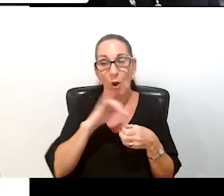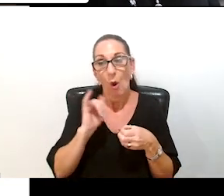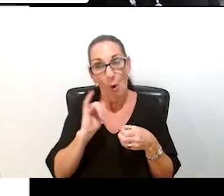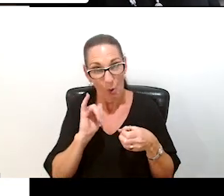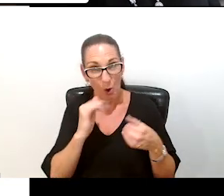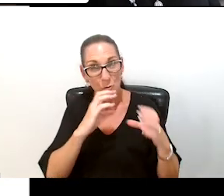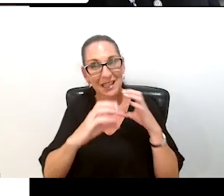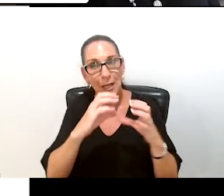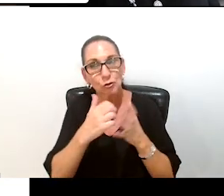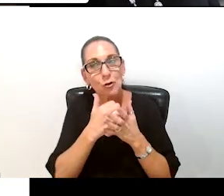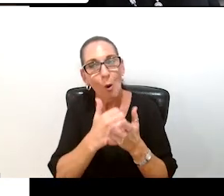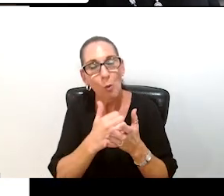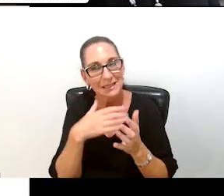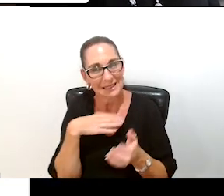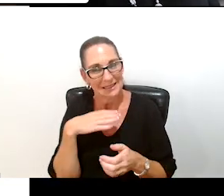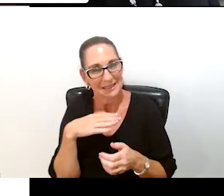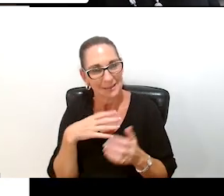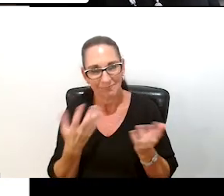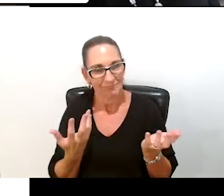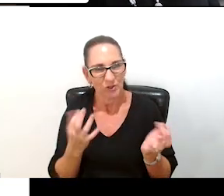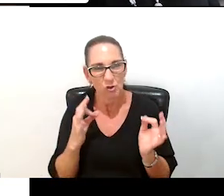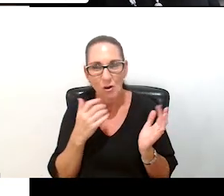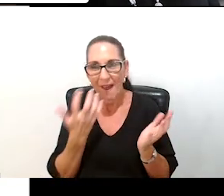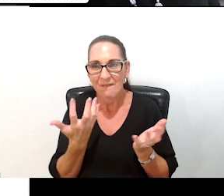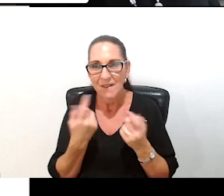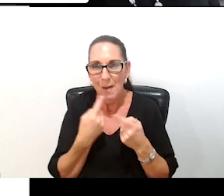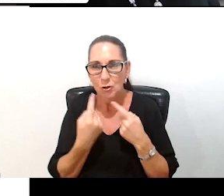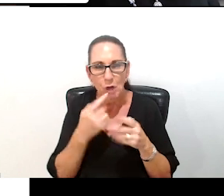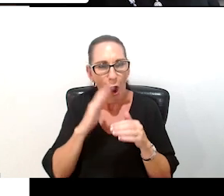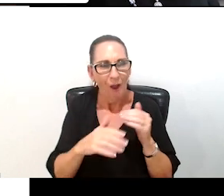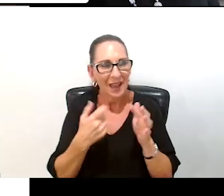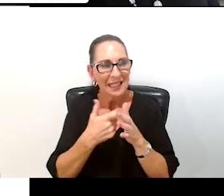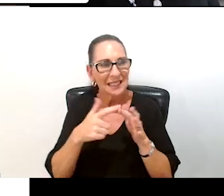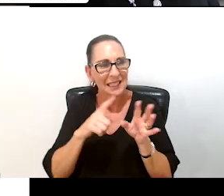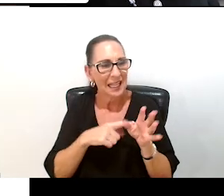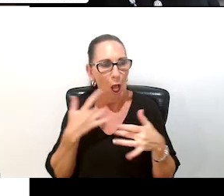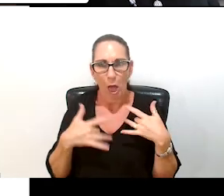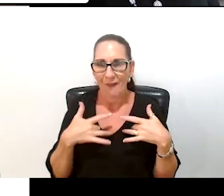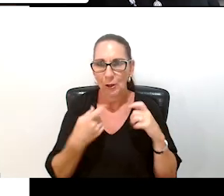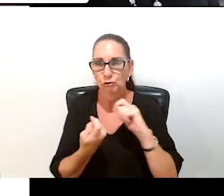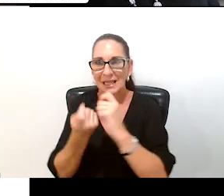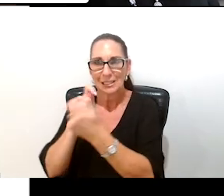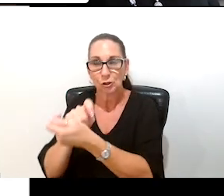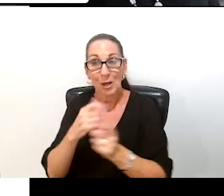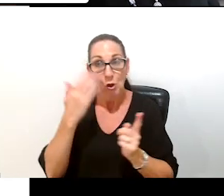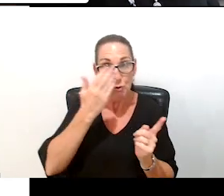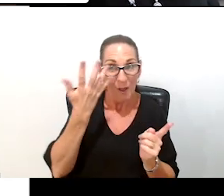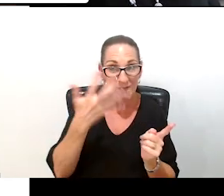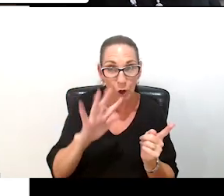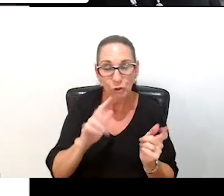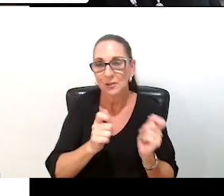needs. There's not enough information about key life course transitions, such as from school to further education and employment.